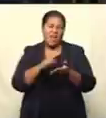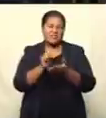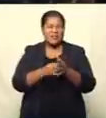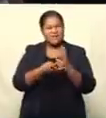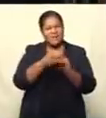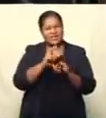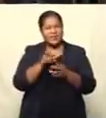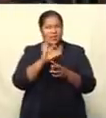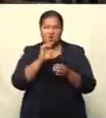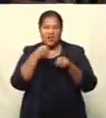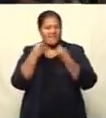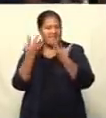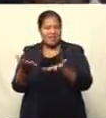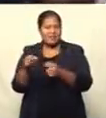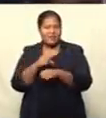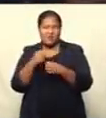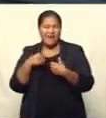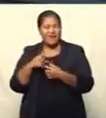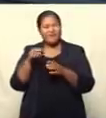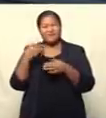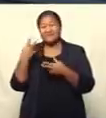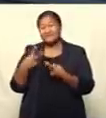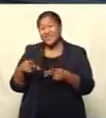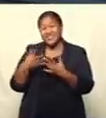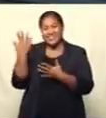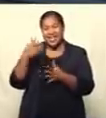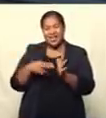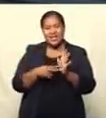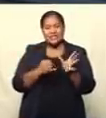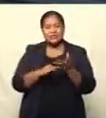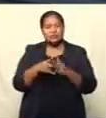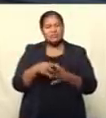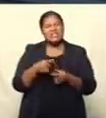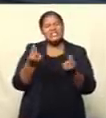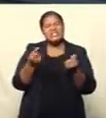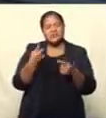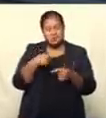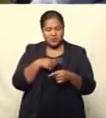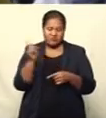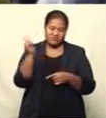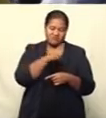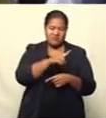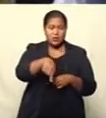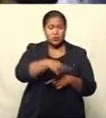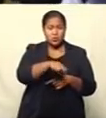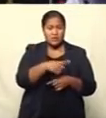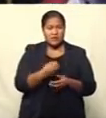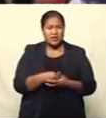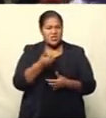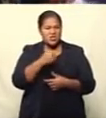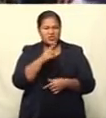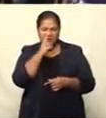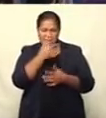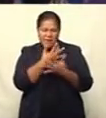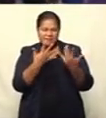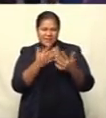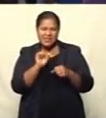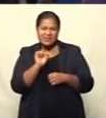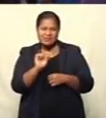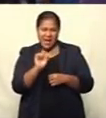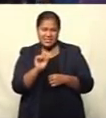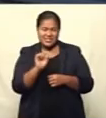not available from our side in the city. Sufficient for me to come down to Suva using public transportation to